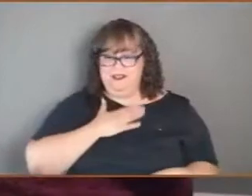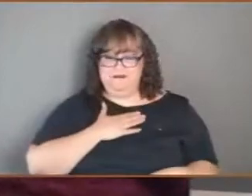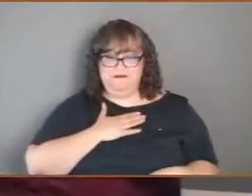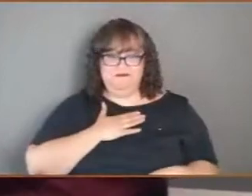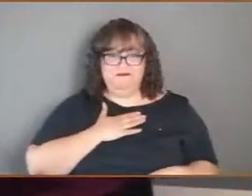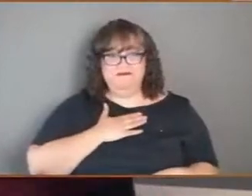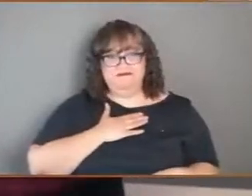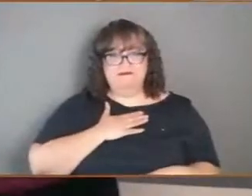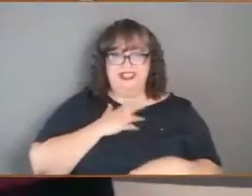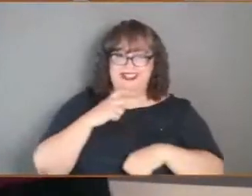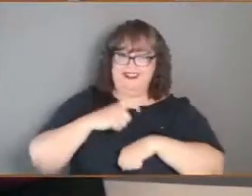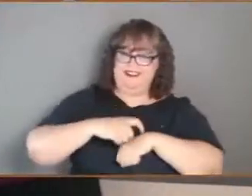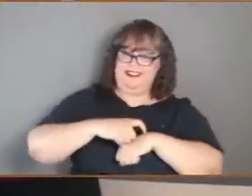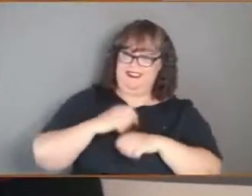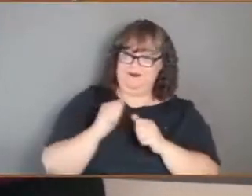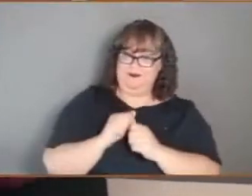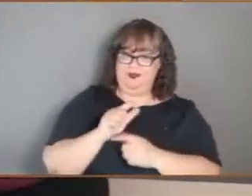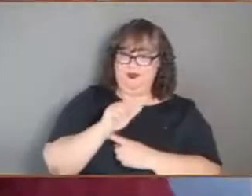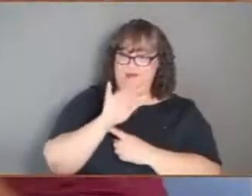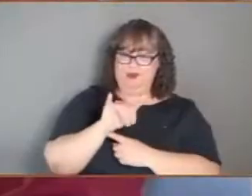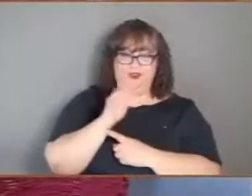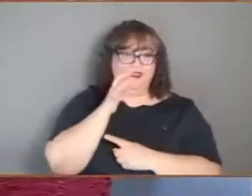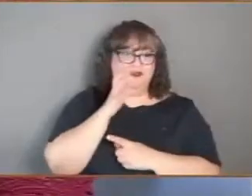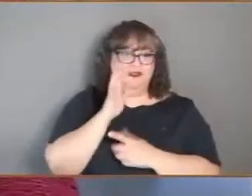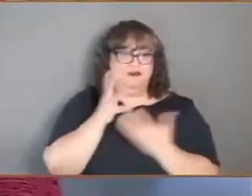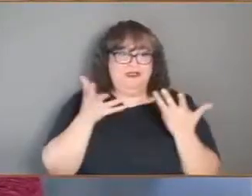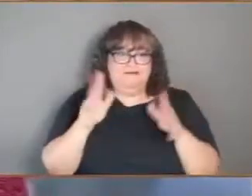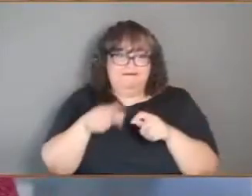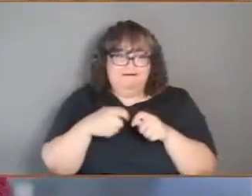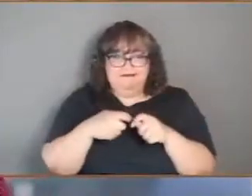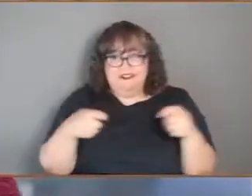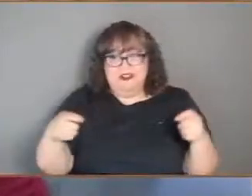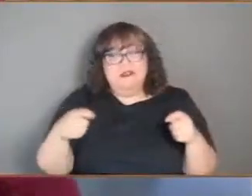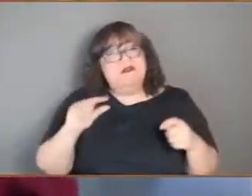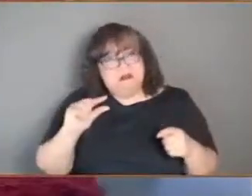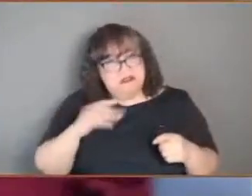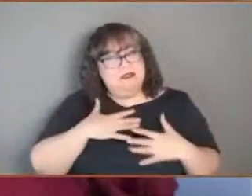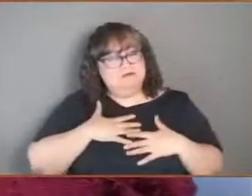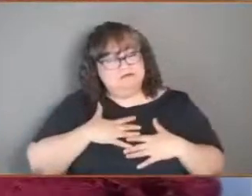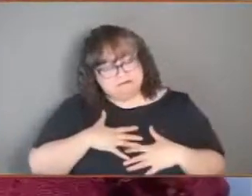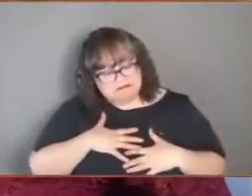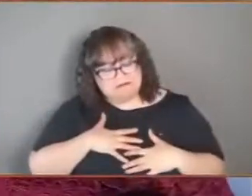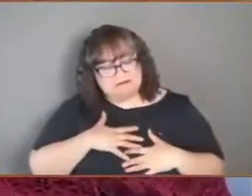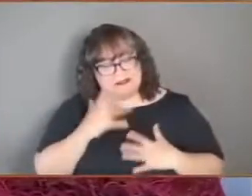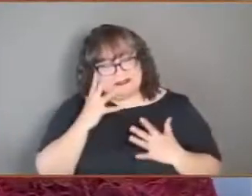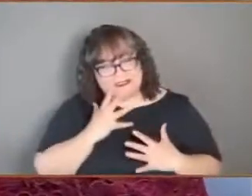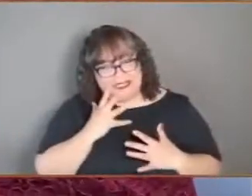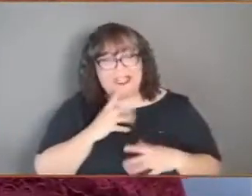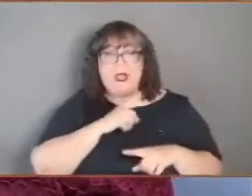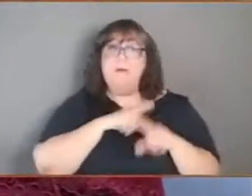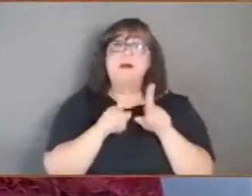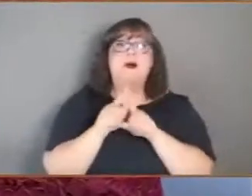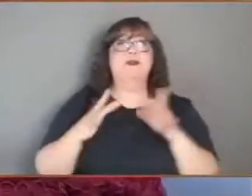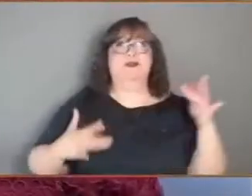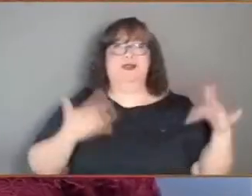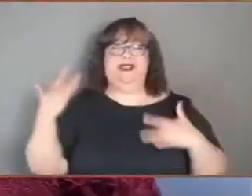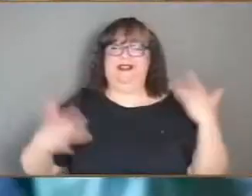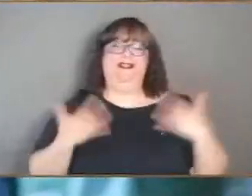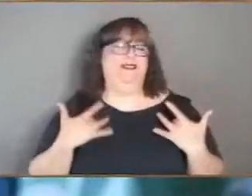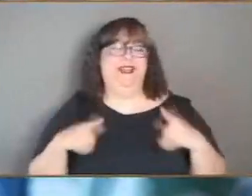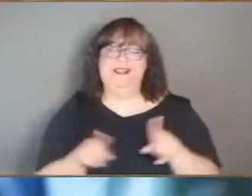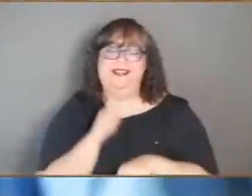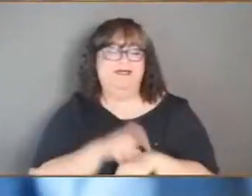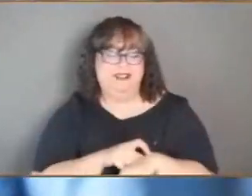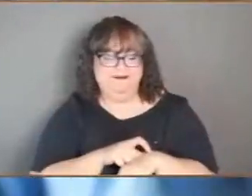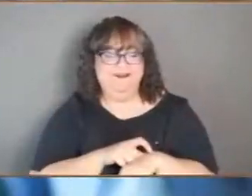Lucy is going to be ending soon, so it is a little sad, but it's also exciting. It's exciting, and